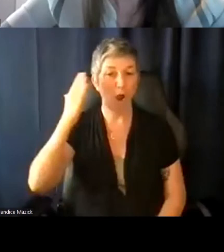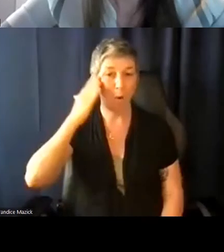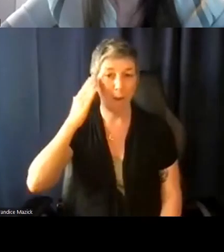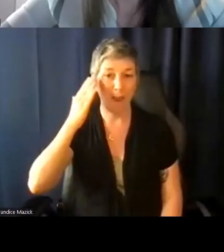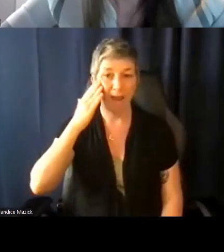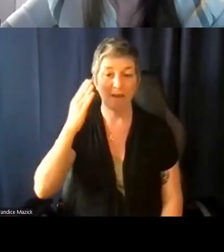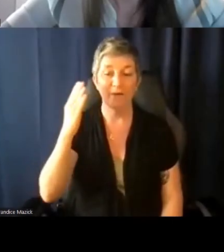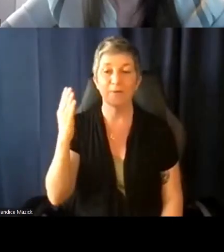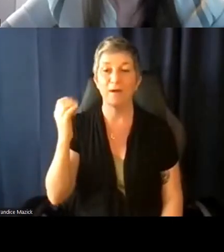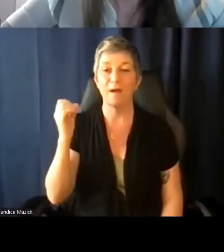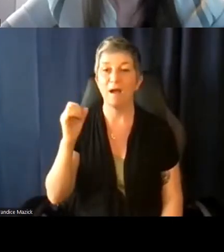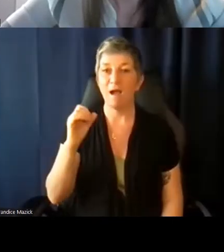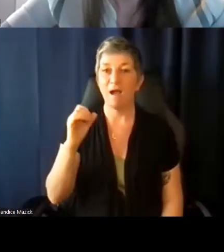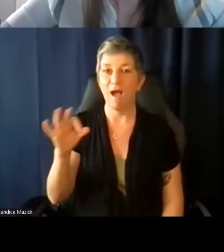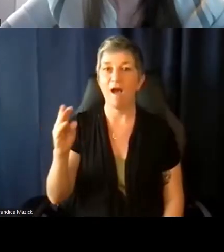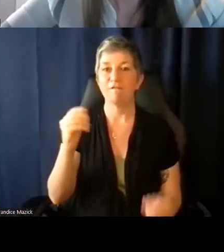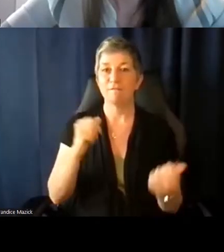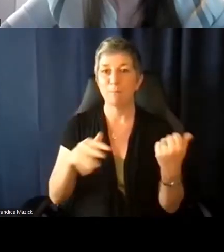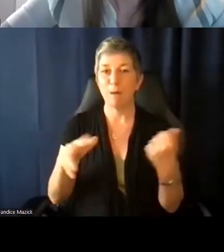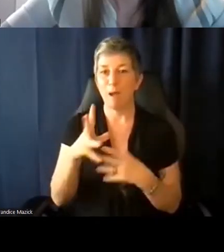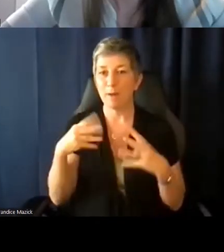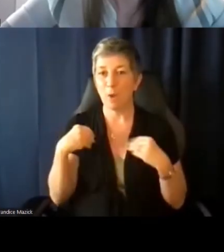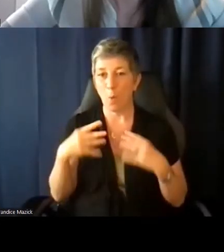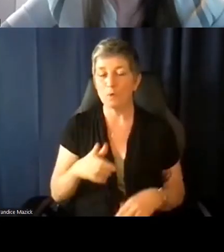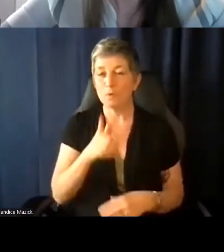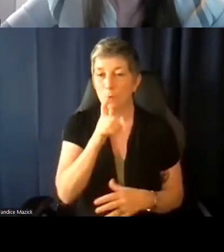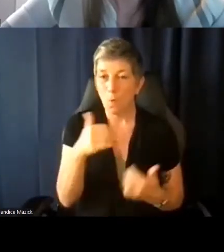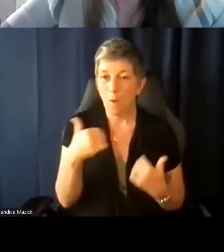of property owners that have